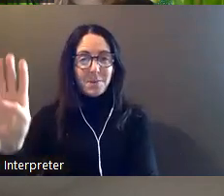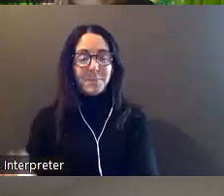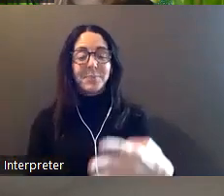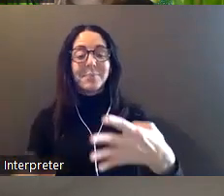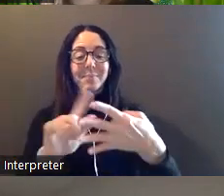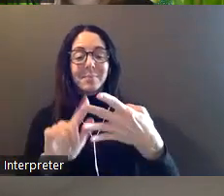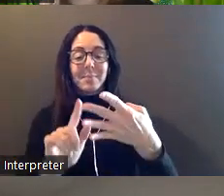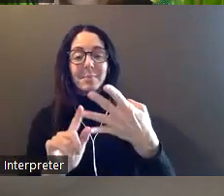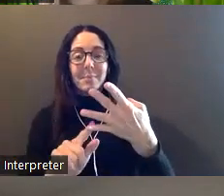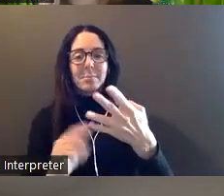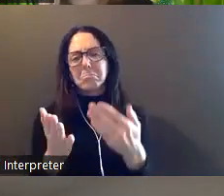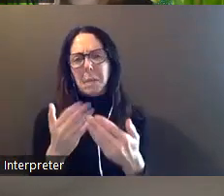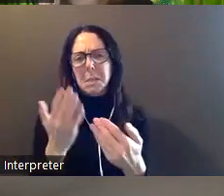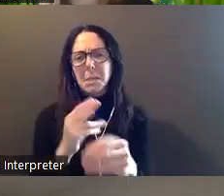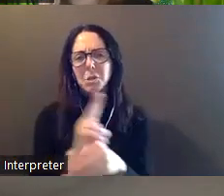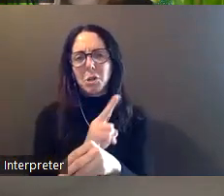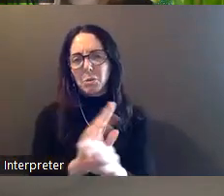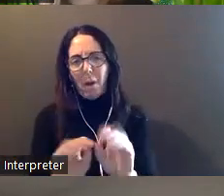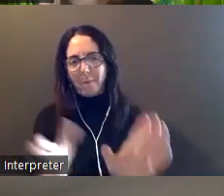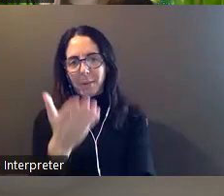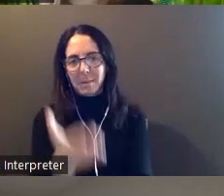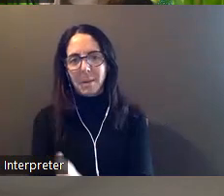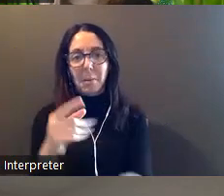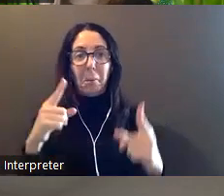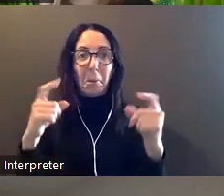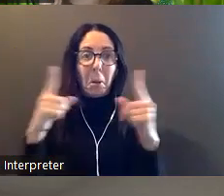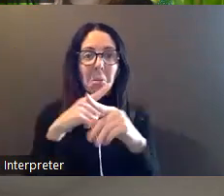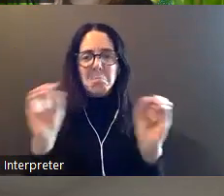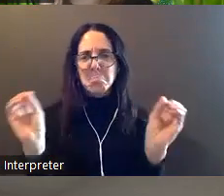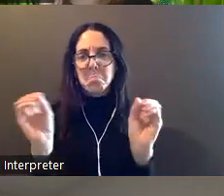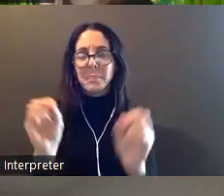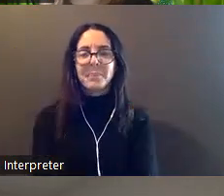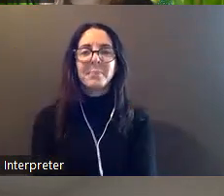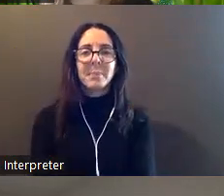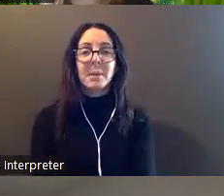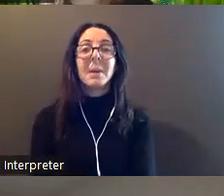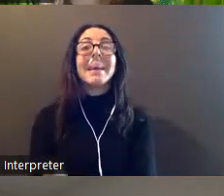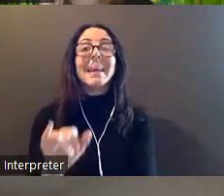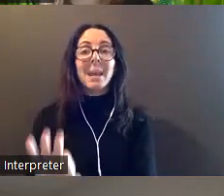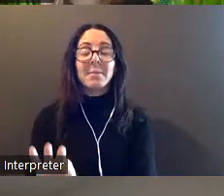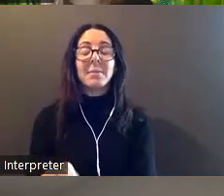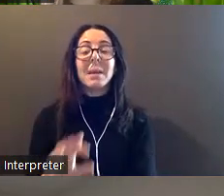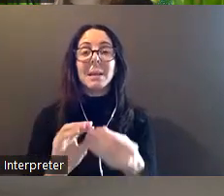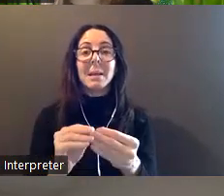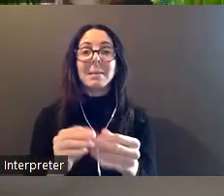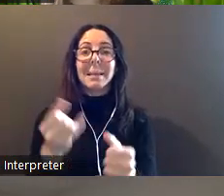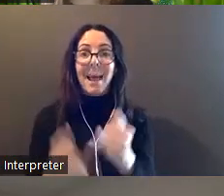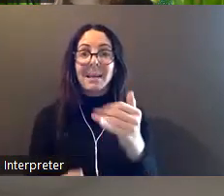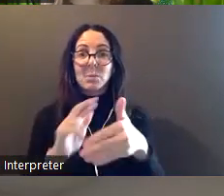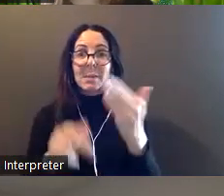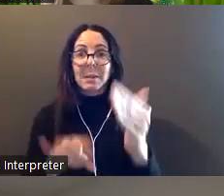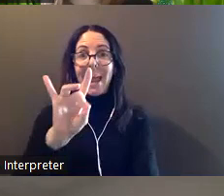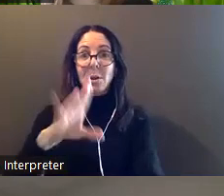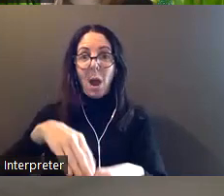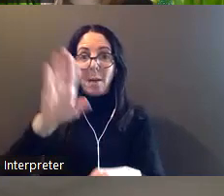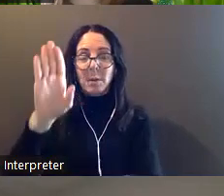to use, as you can see. It's not complicated. Scores of 8 or higher indicate severe or high